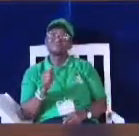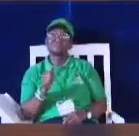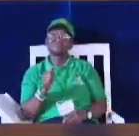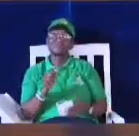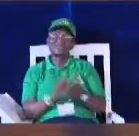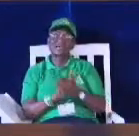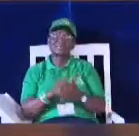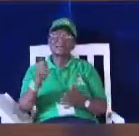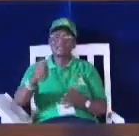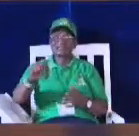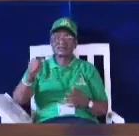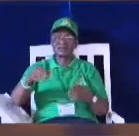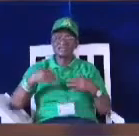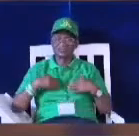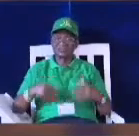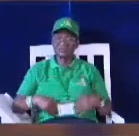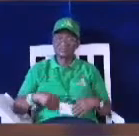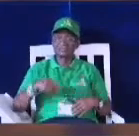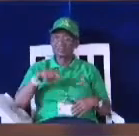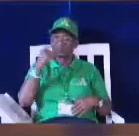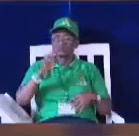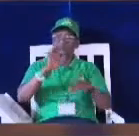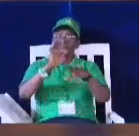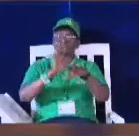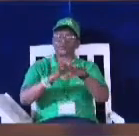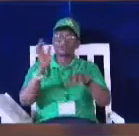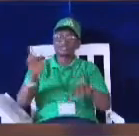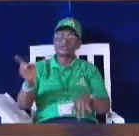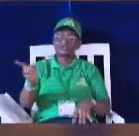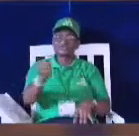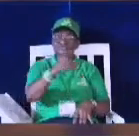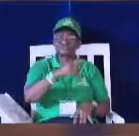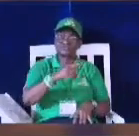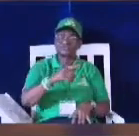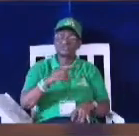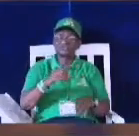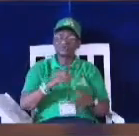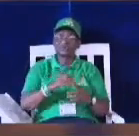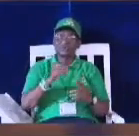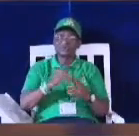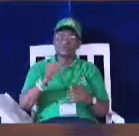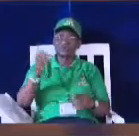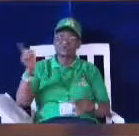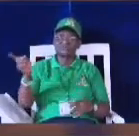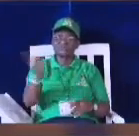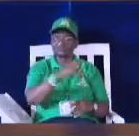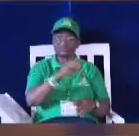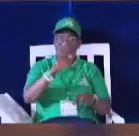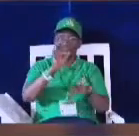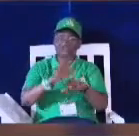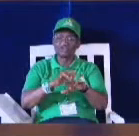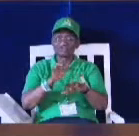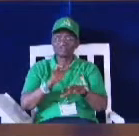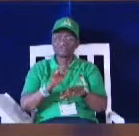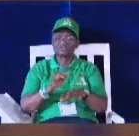That anybody who touches you or you touch